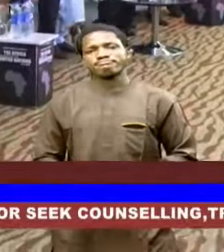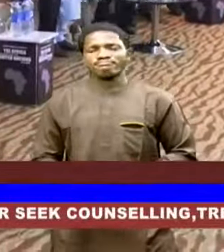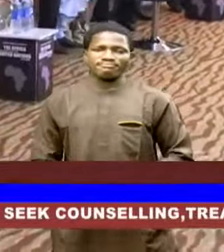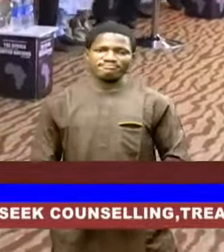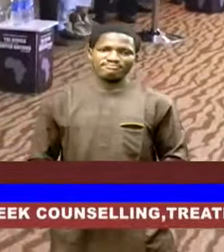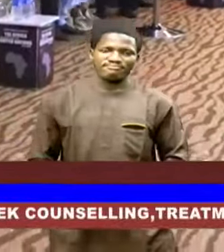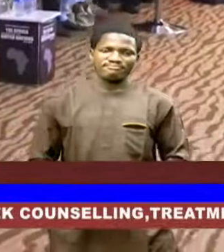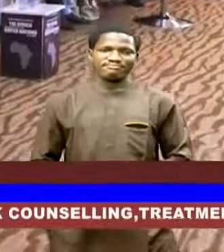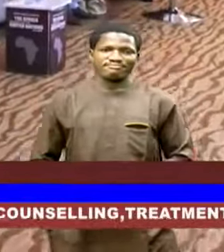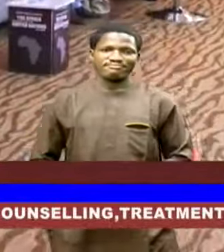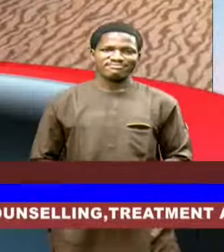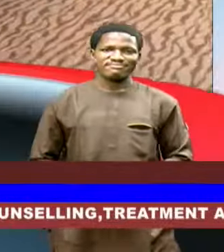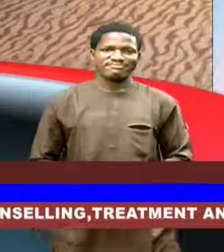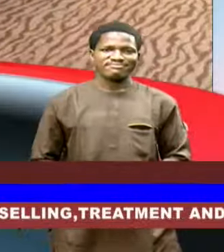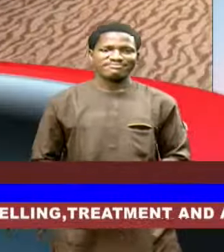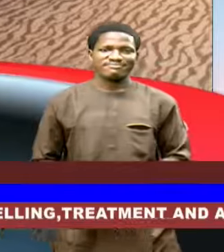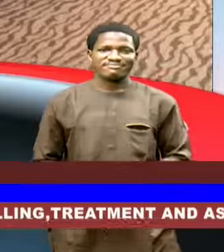Chukwunonsonwabueze, NTA News.